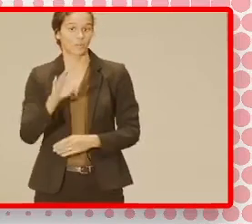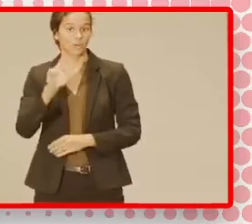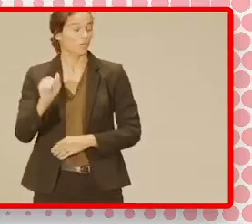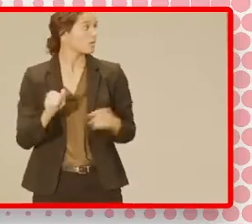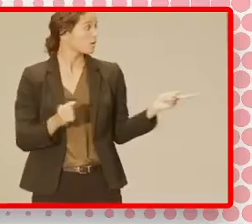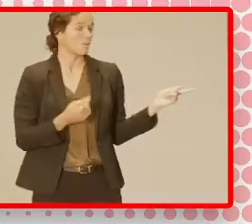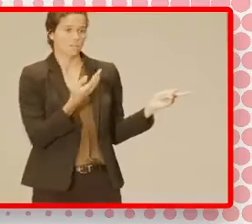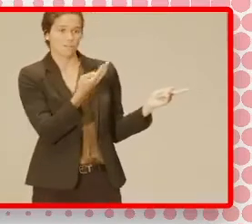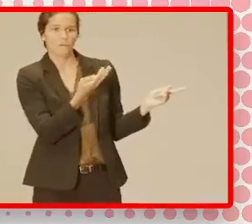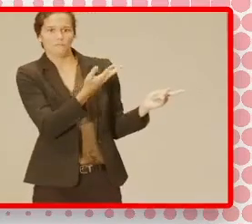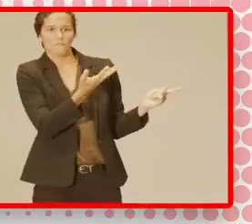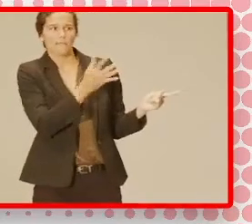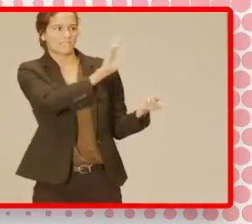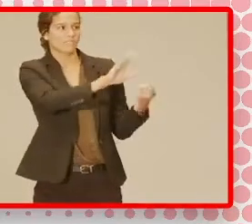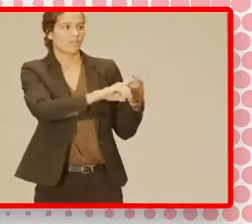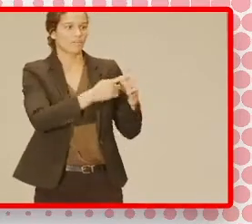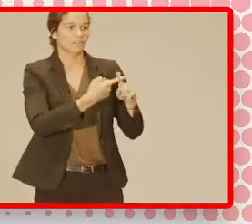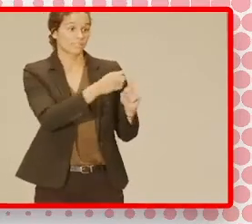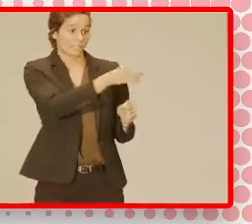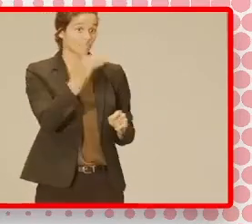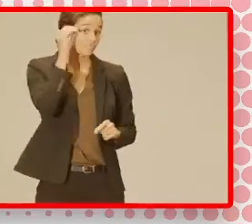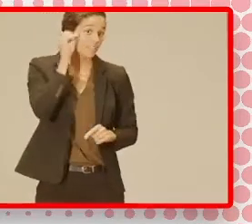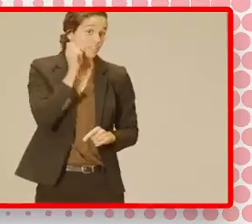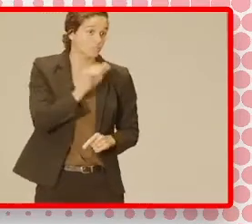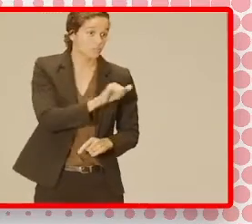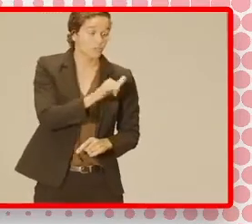all now doing triathlons.